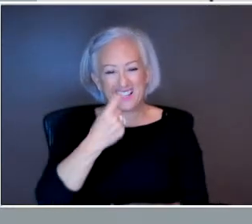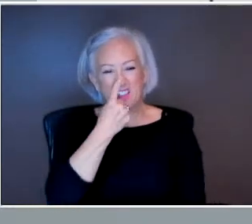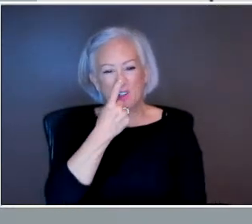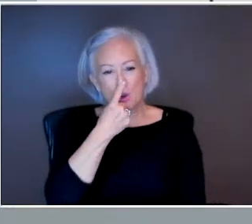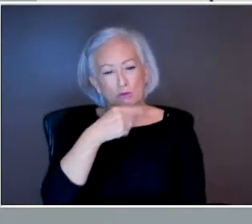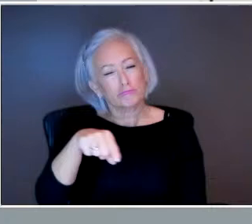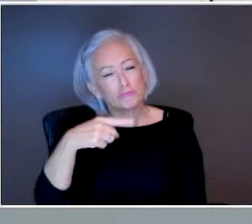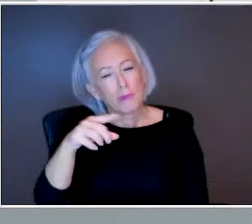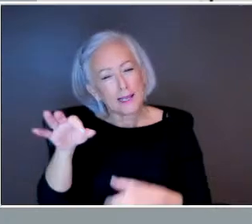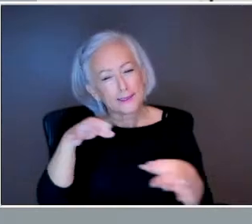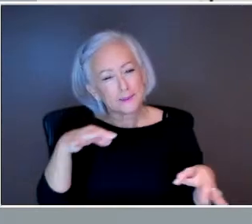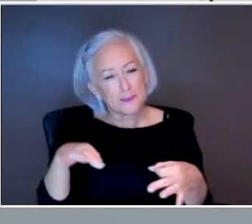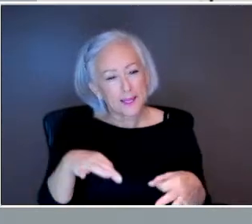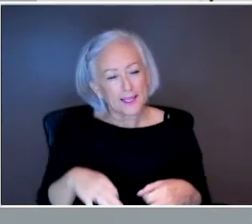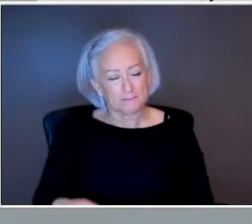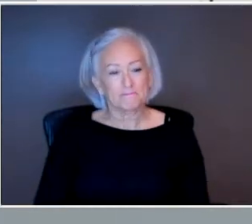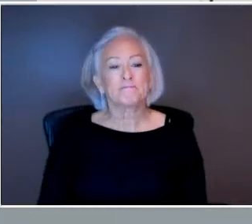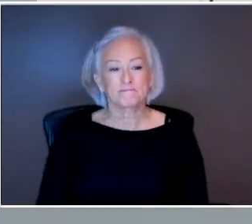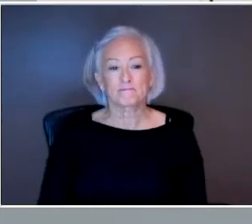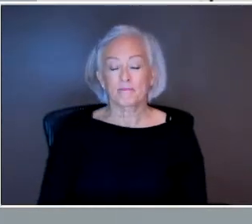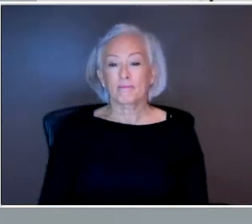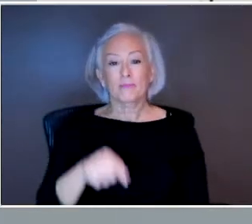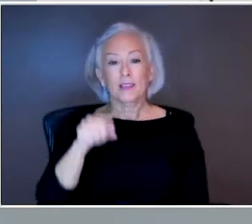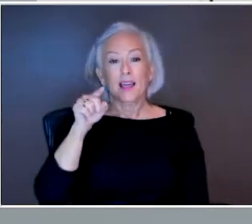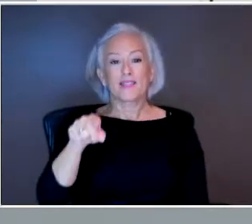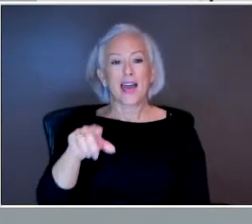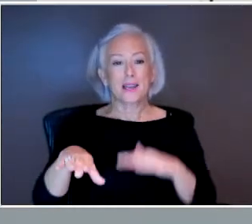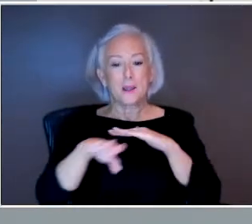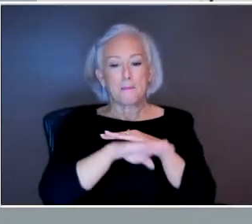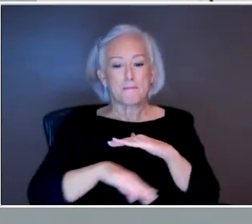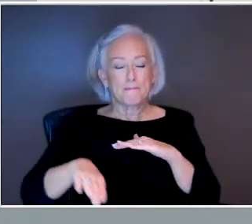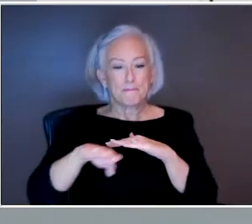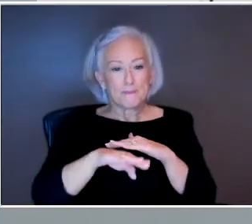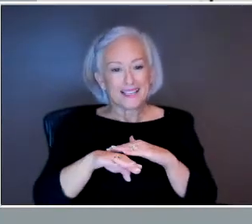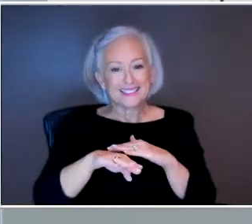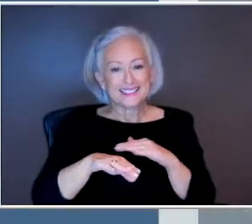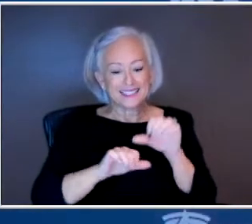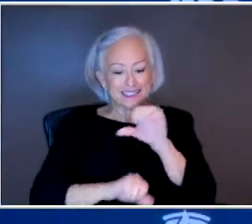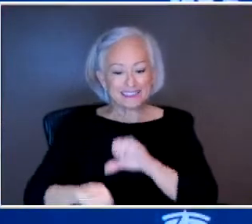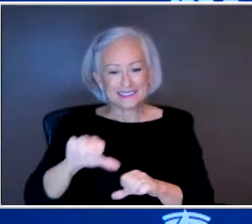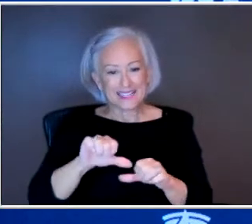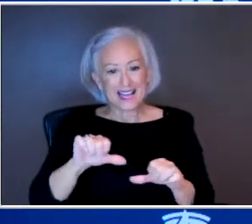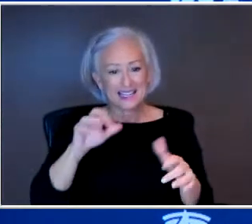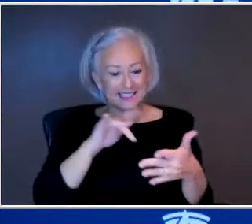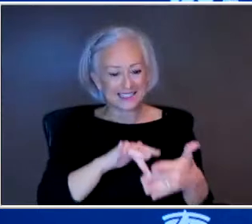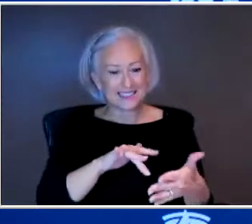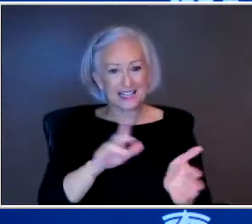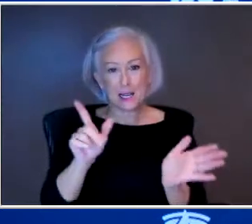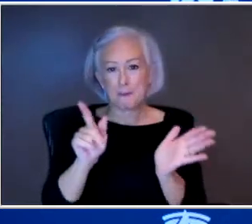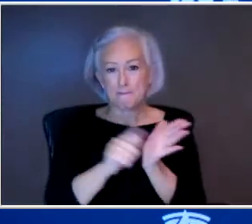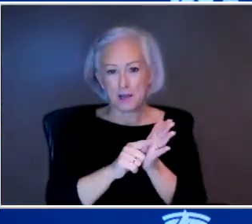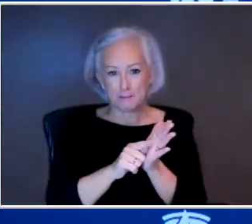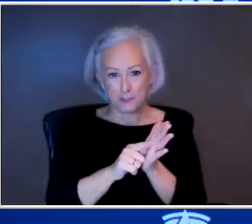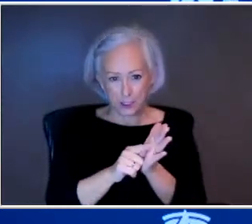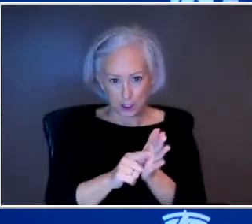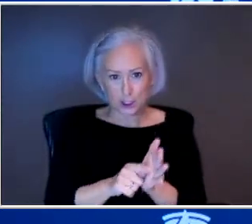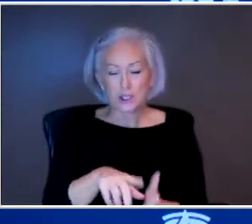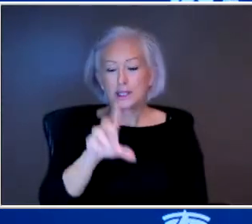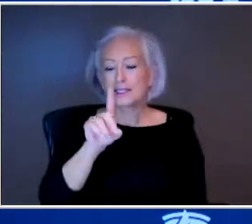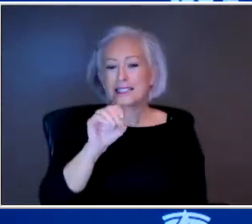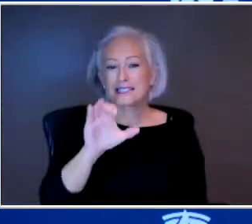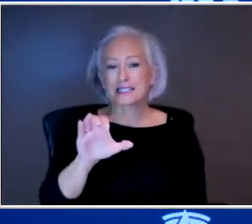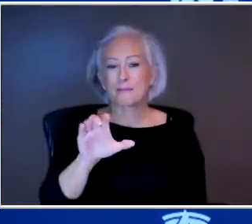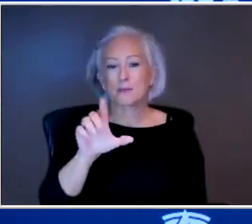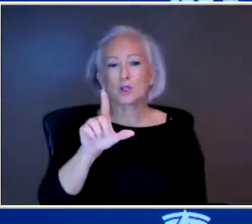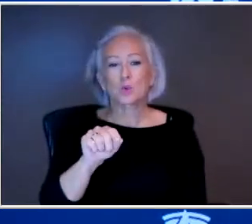so this was a basic science study which was published a year ago, so December of 2022. And we know that there